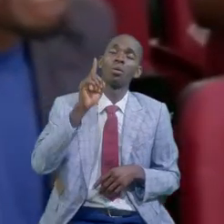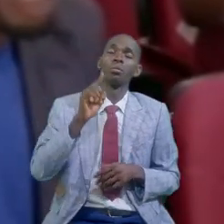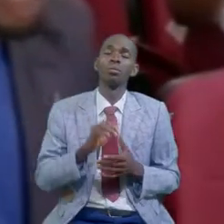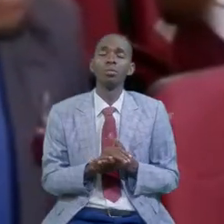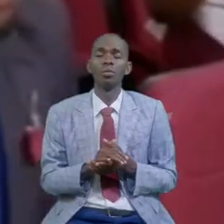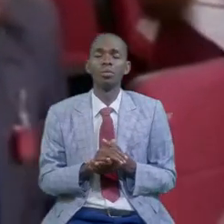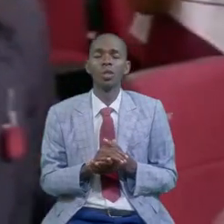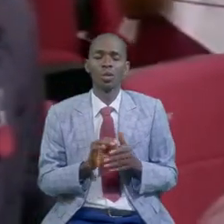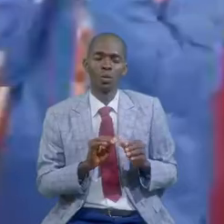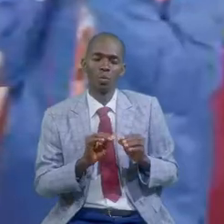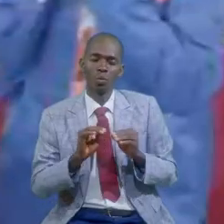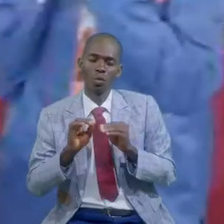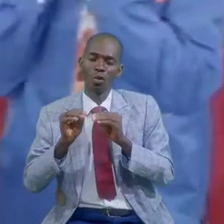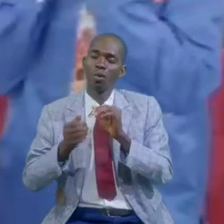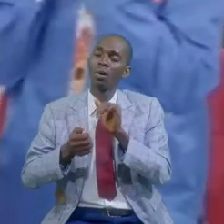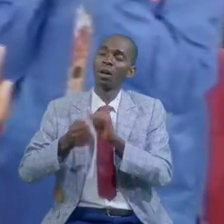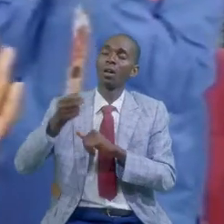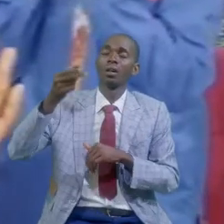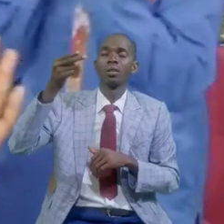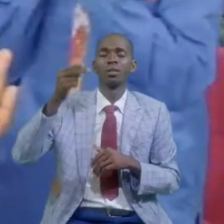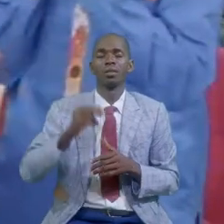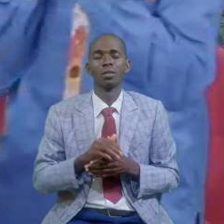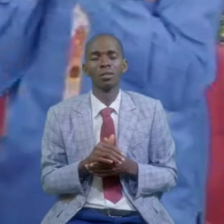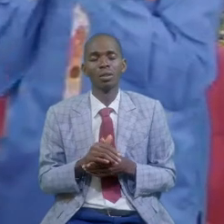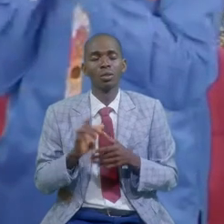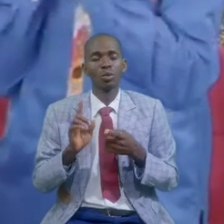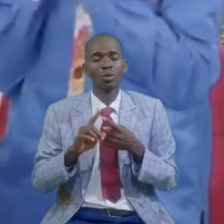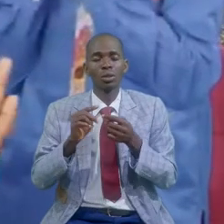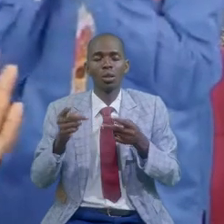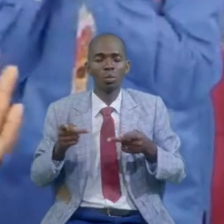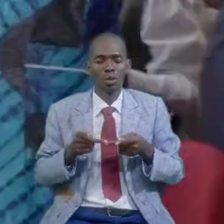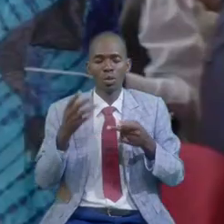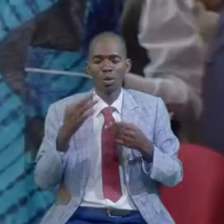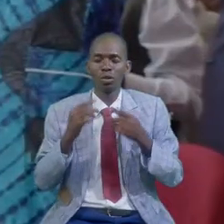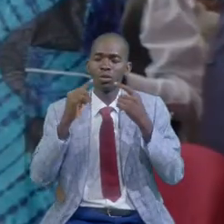Move higher. To the place of achievement.